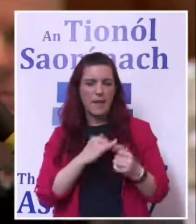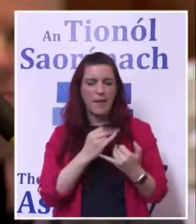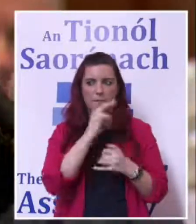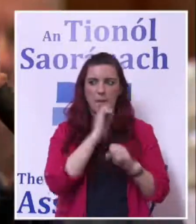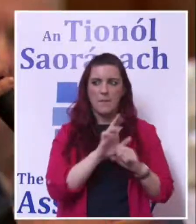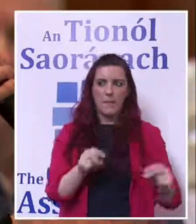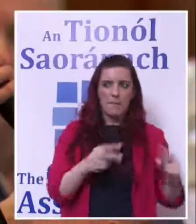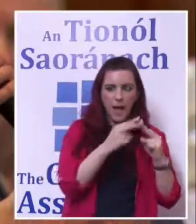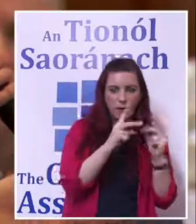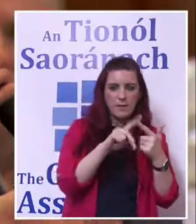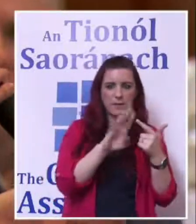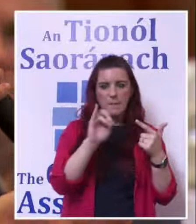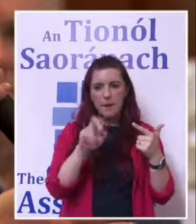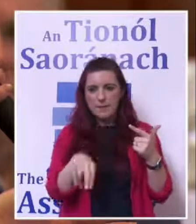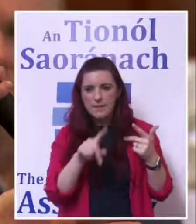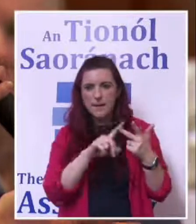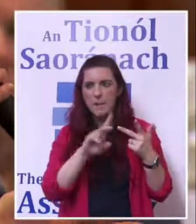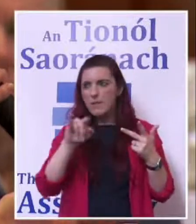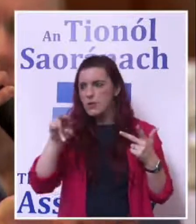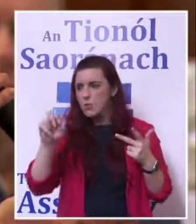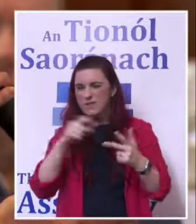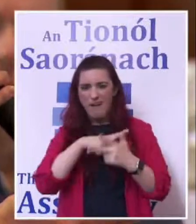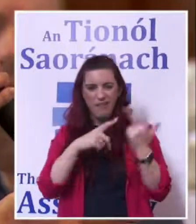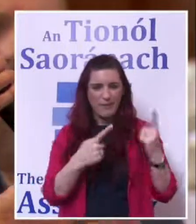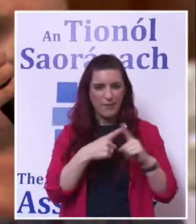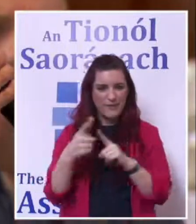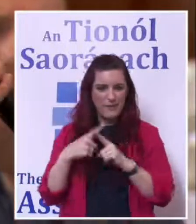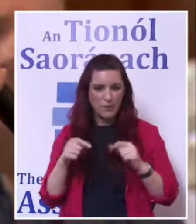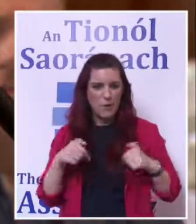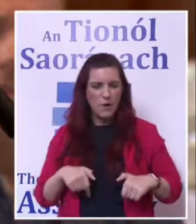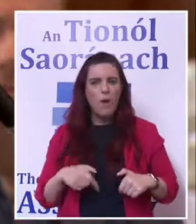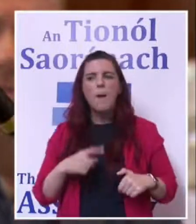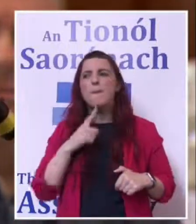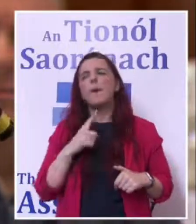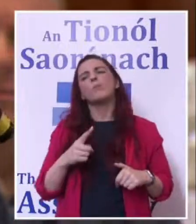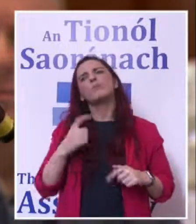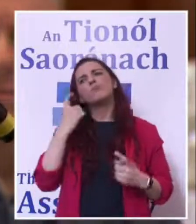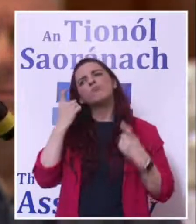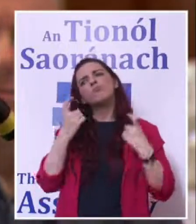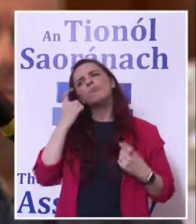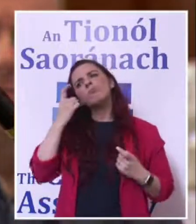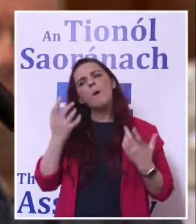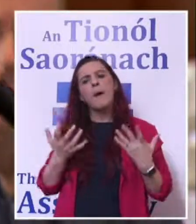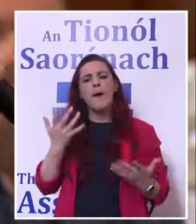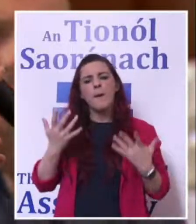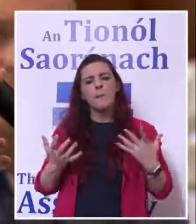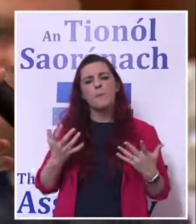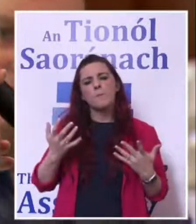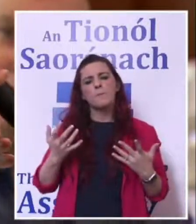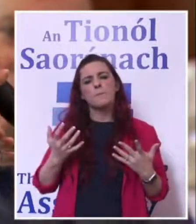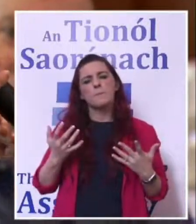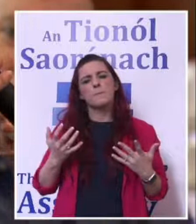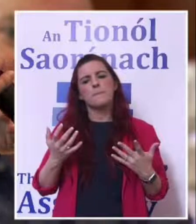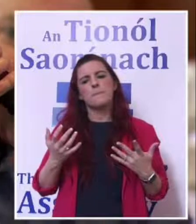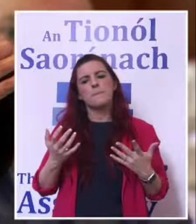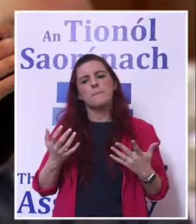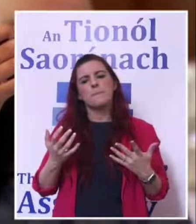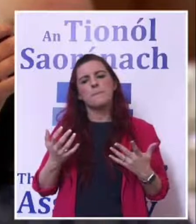and Boston and Manchester in particular yesterday, but we were wondering sort of how does a